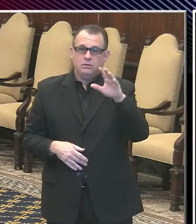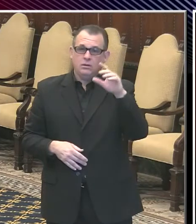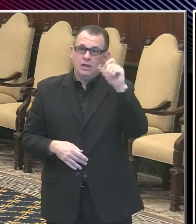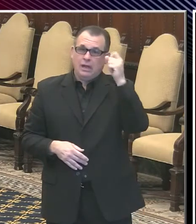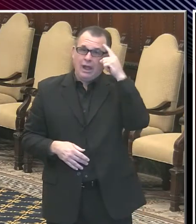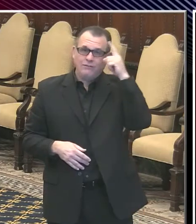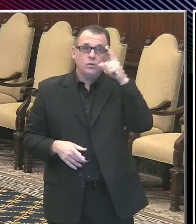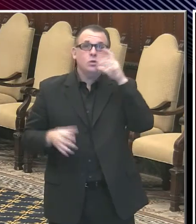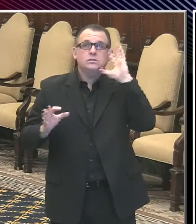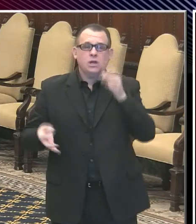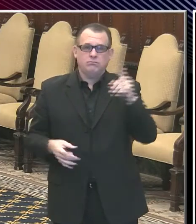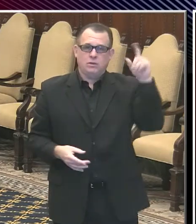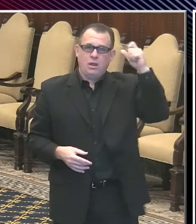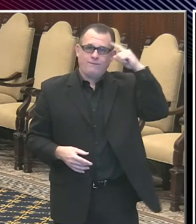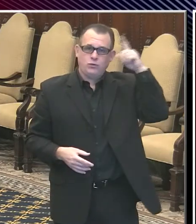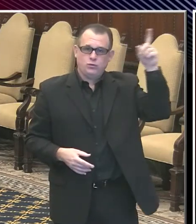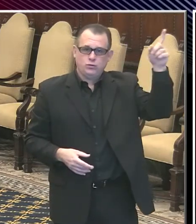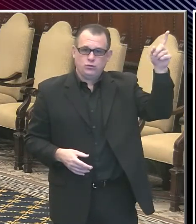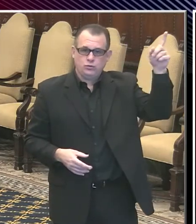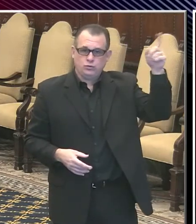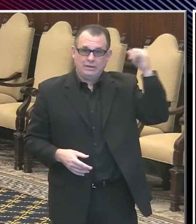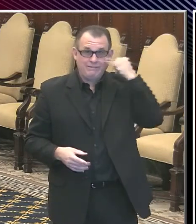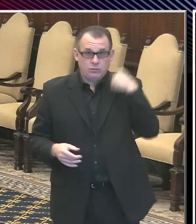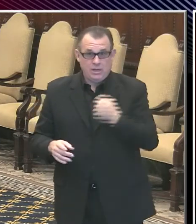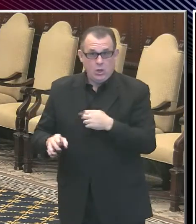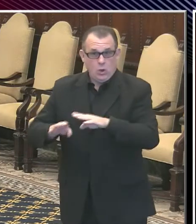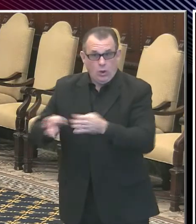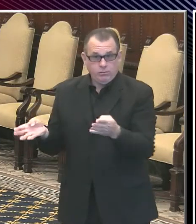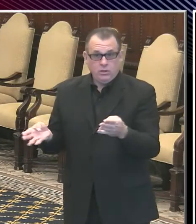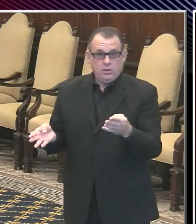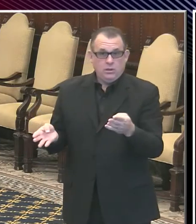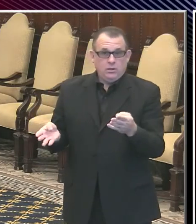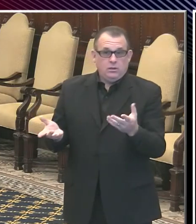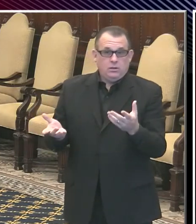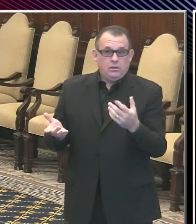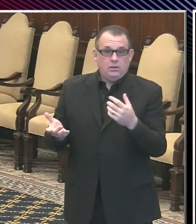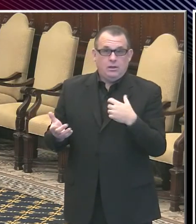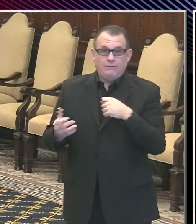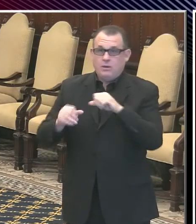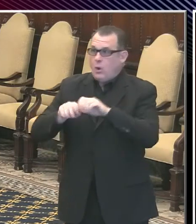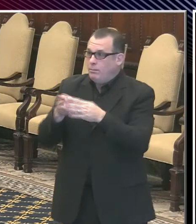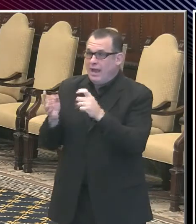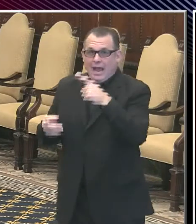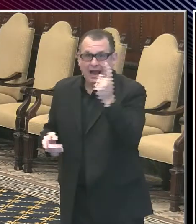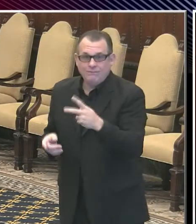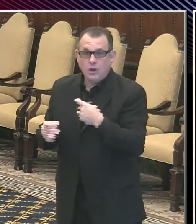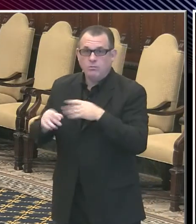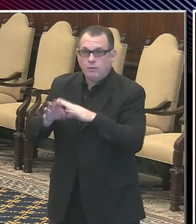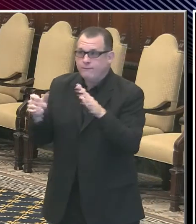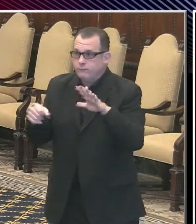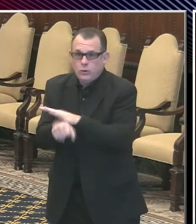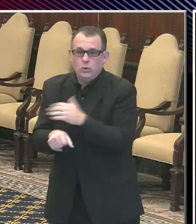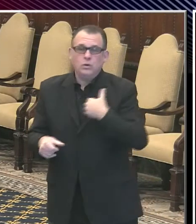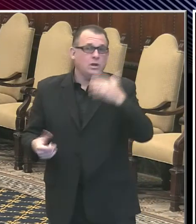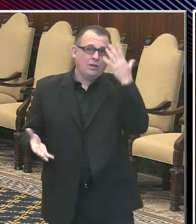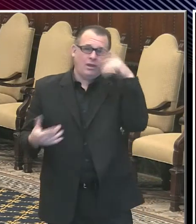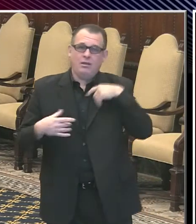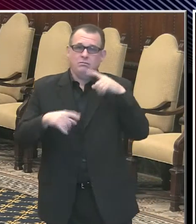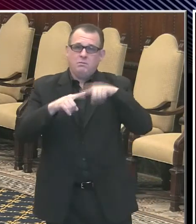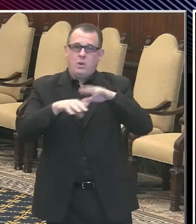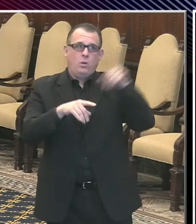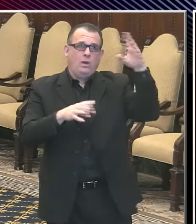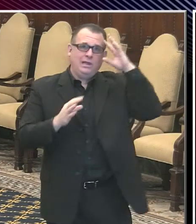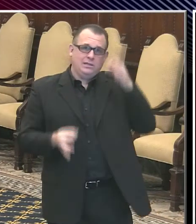on whether or not we reopen, to what degree we reopen, and how fully going forward we reopen.